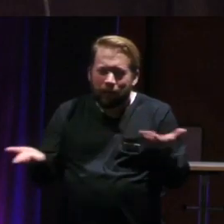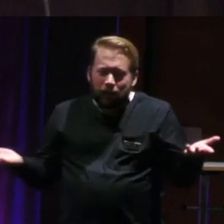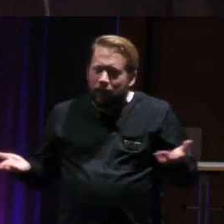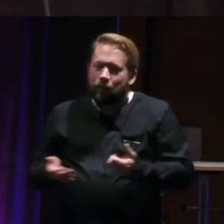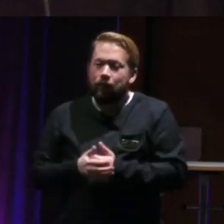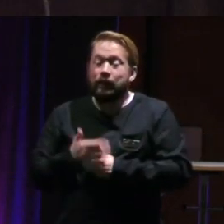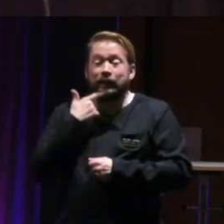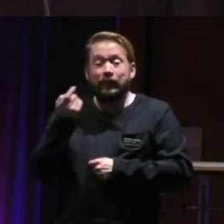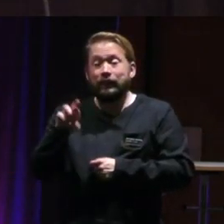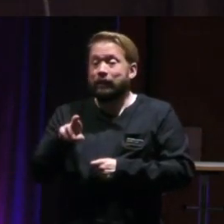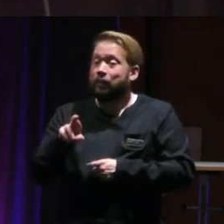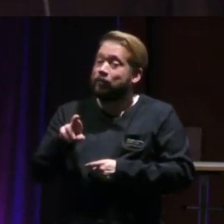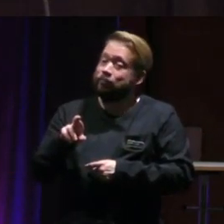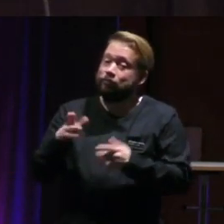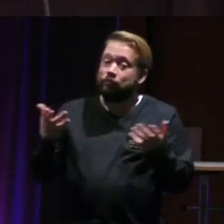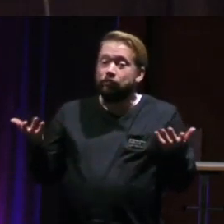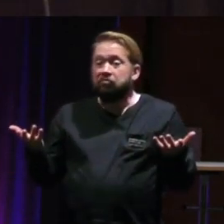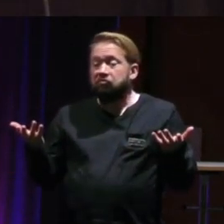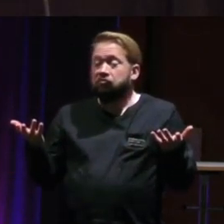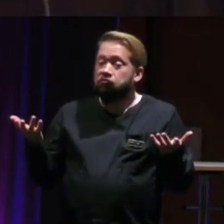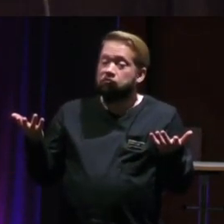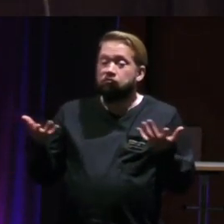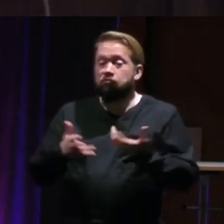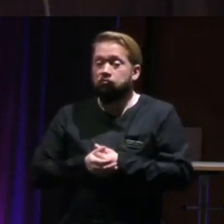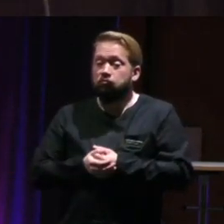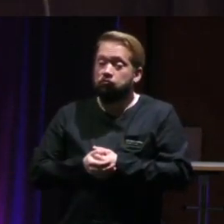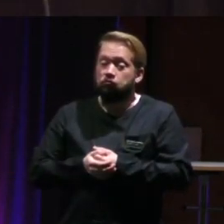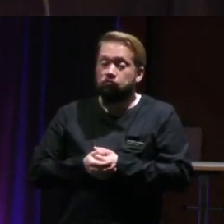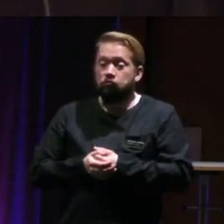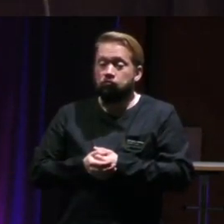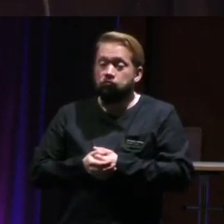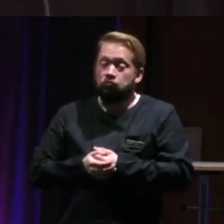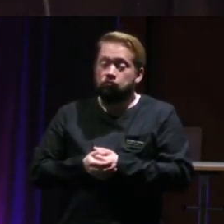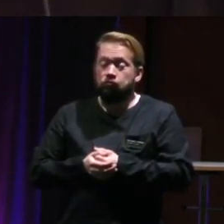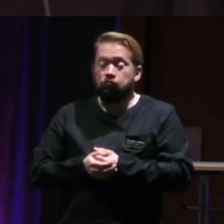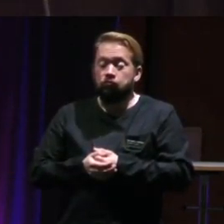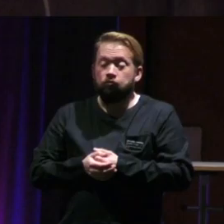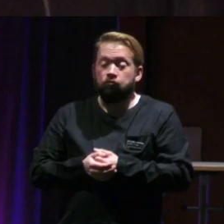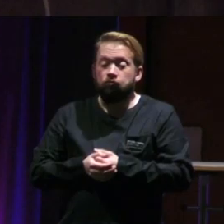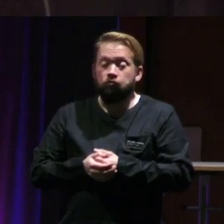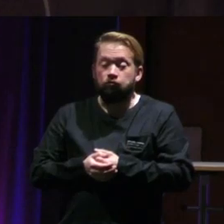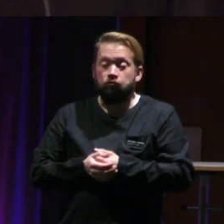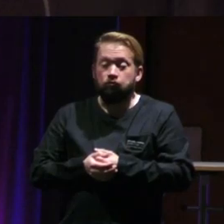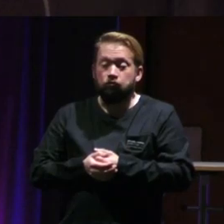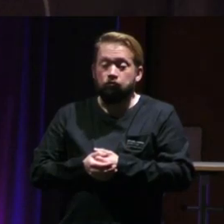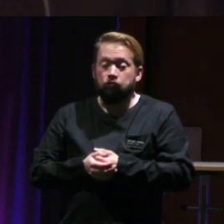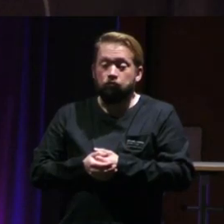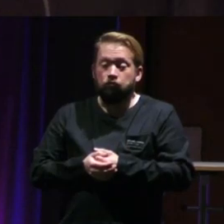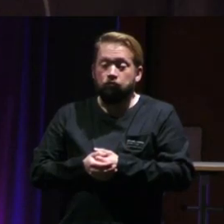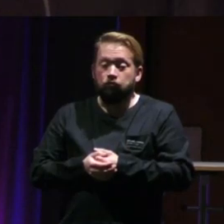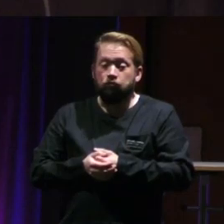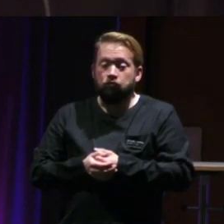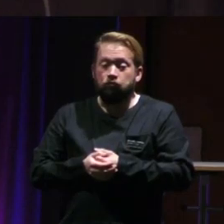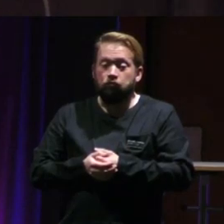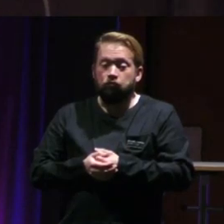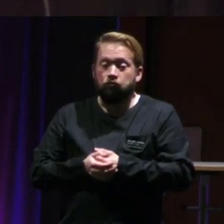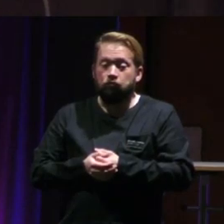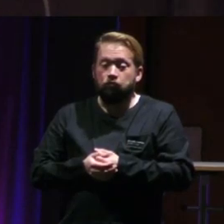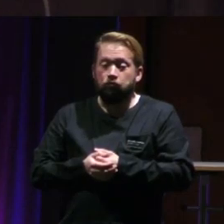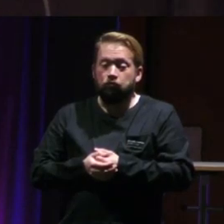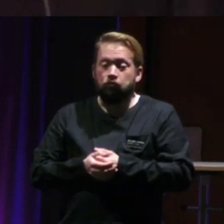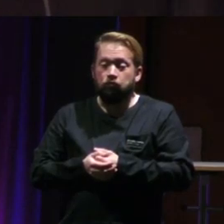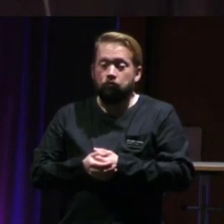example, train companies stopped to work. They are kind of stupid, but Telegram